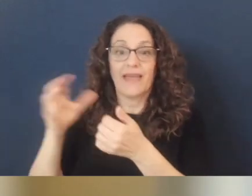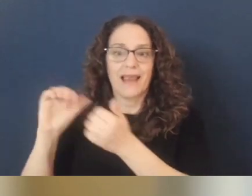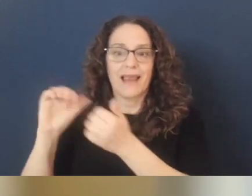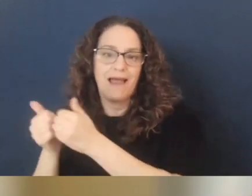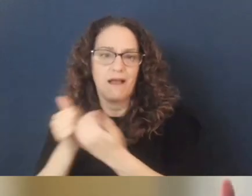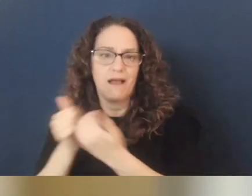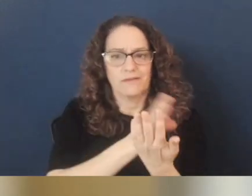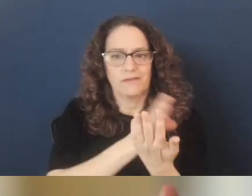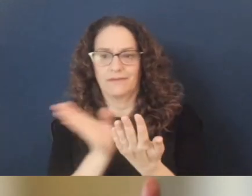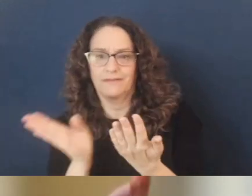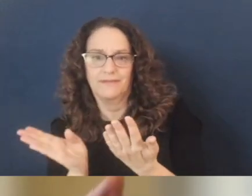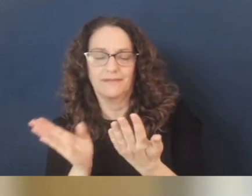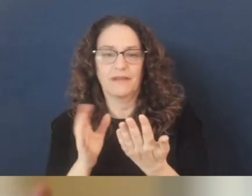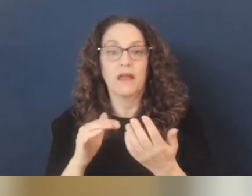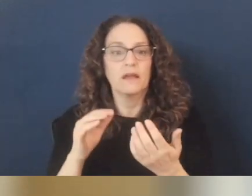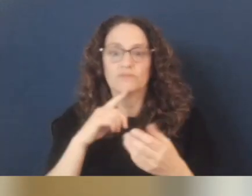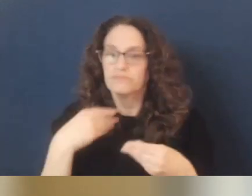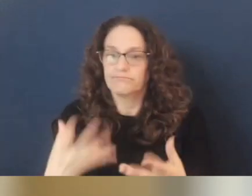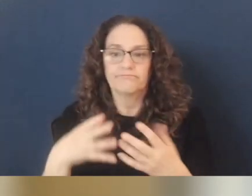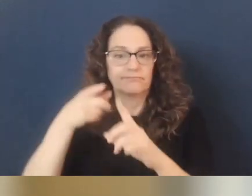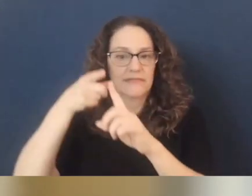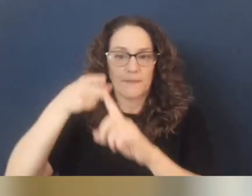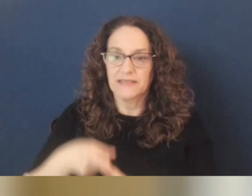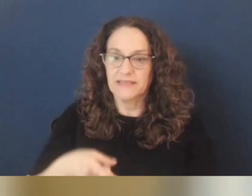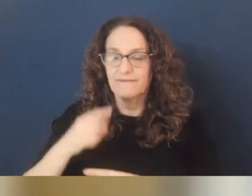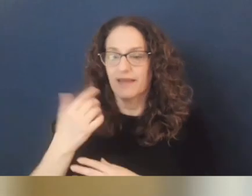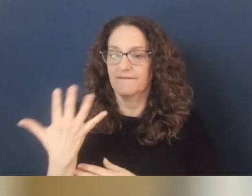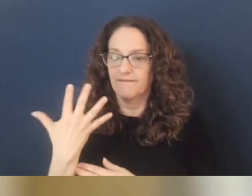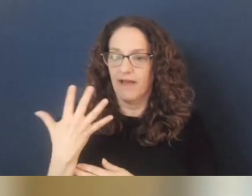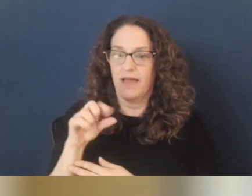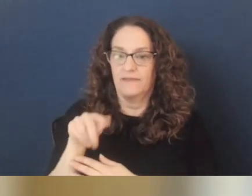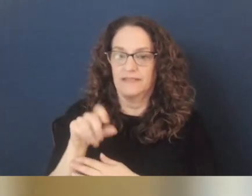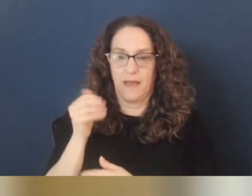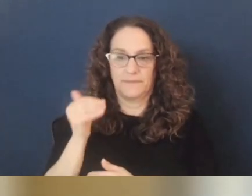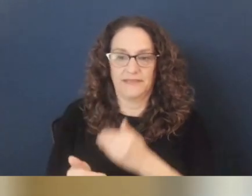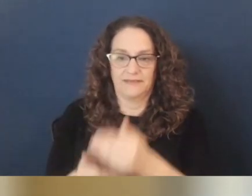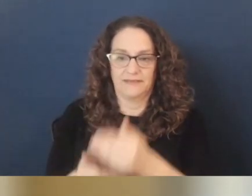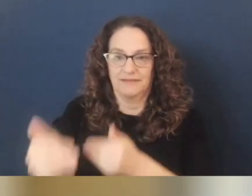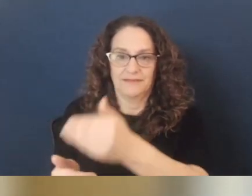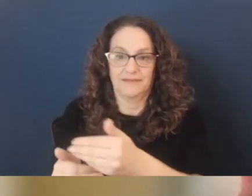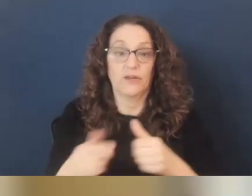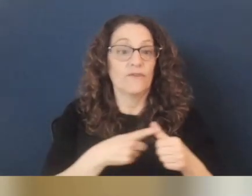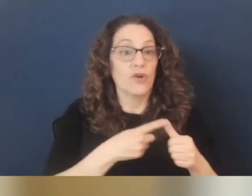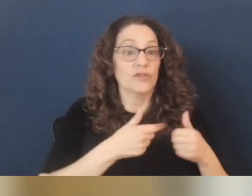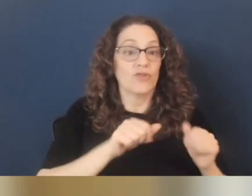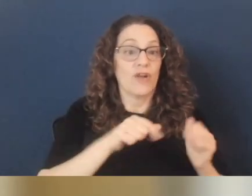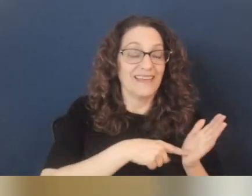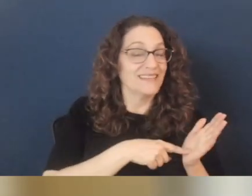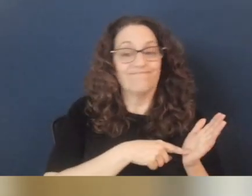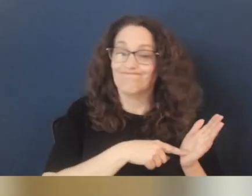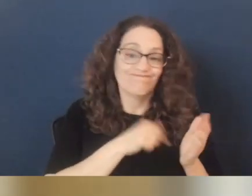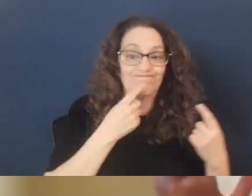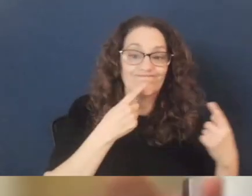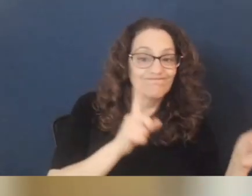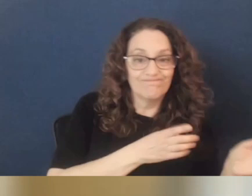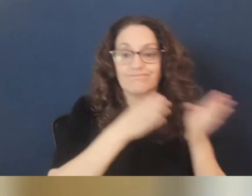And then to give specific five steps that one goes through in a sequence. First, try this. If it doesn't work, then try that. And